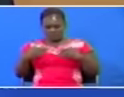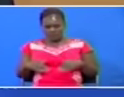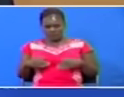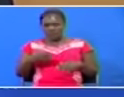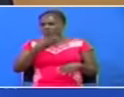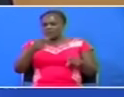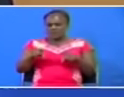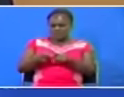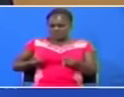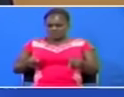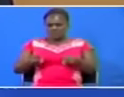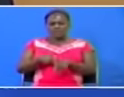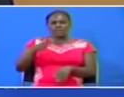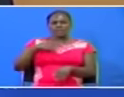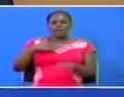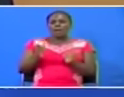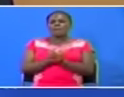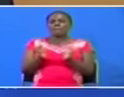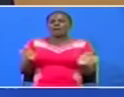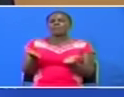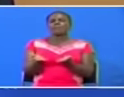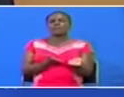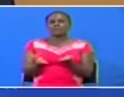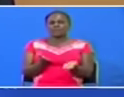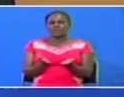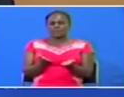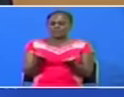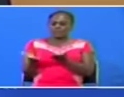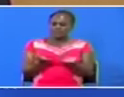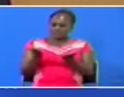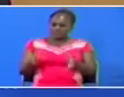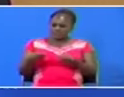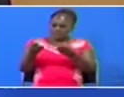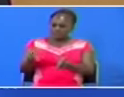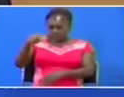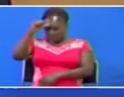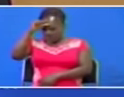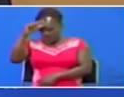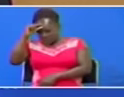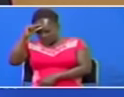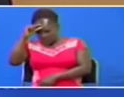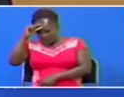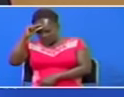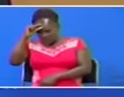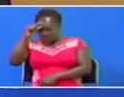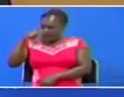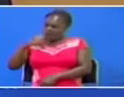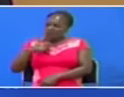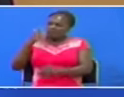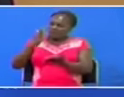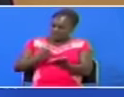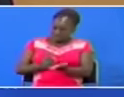our brothers and sisters in the public service are rendering services to the government, and they have a right